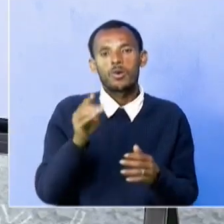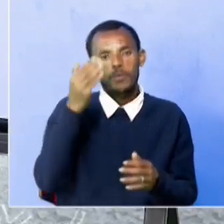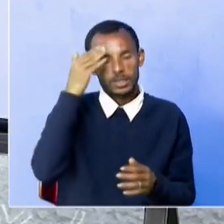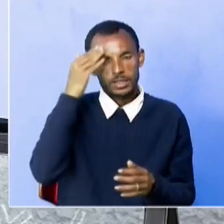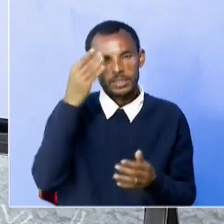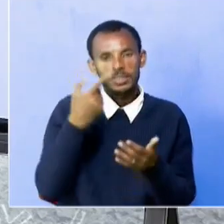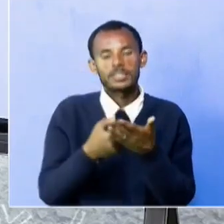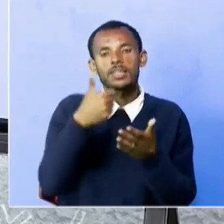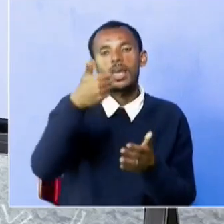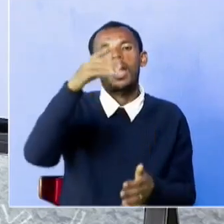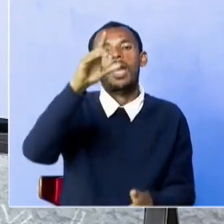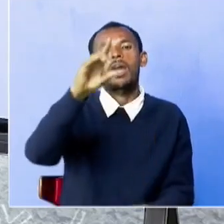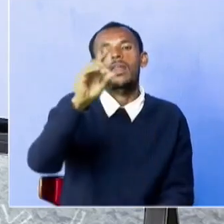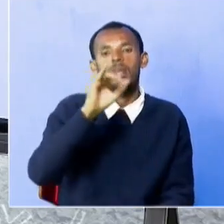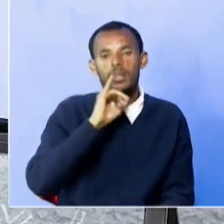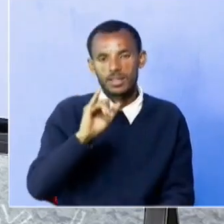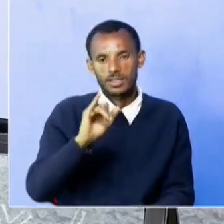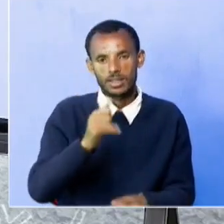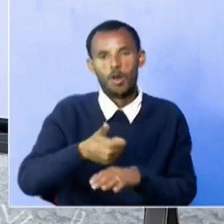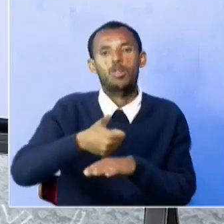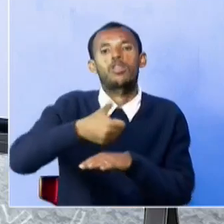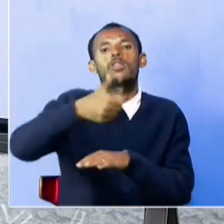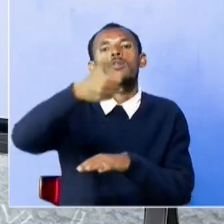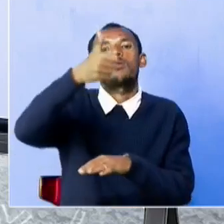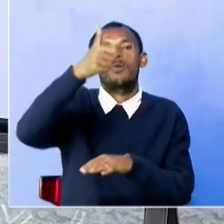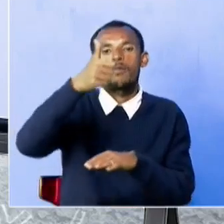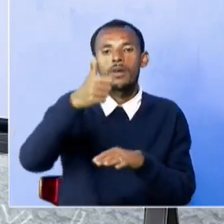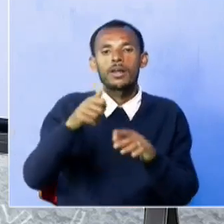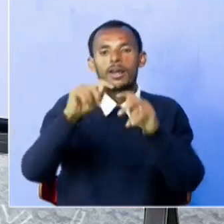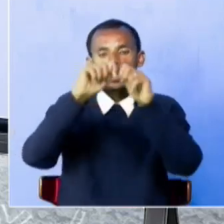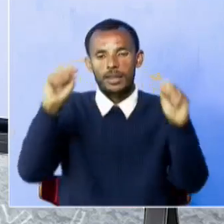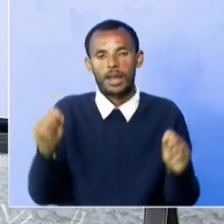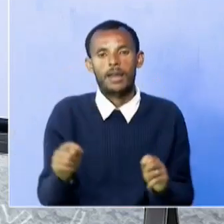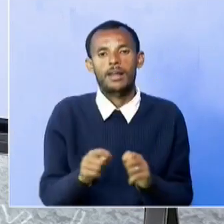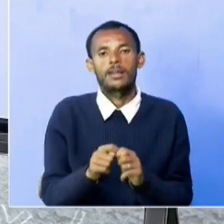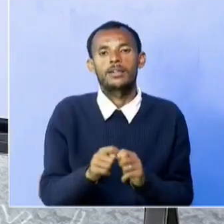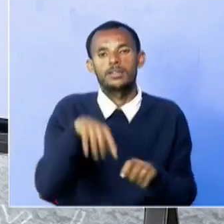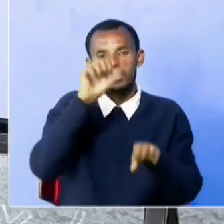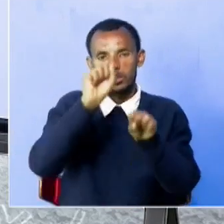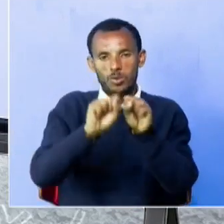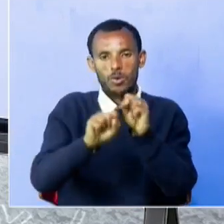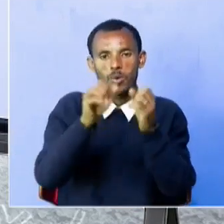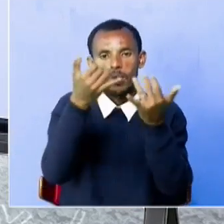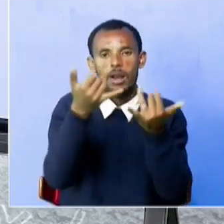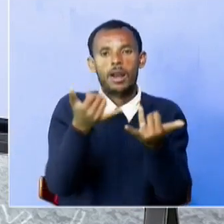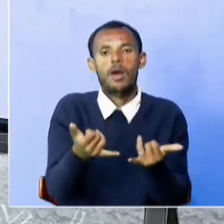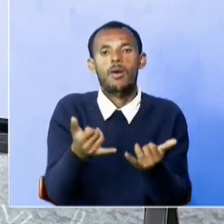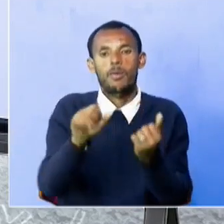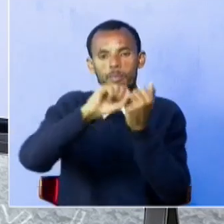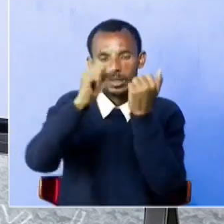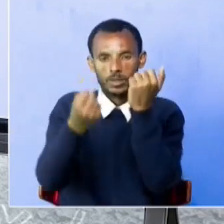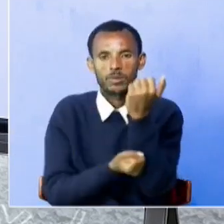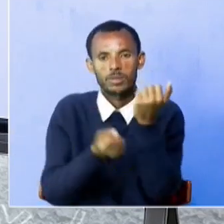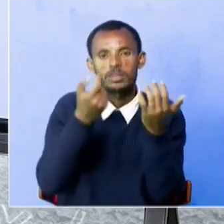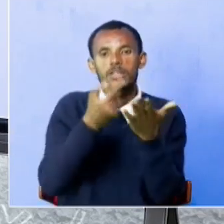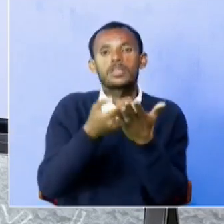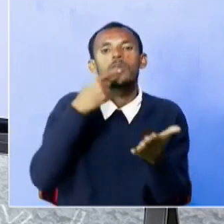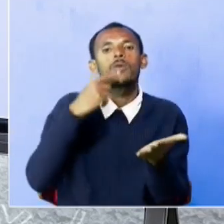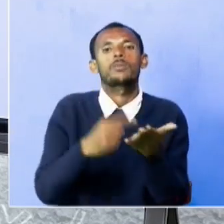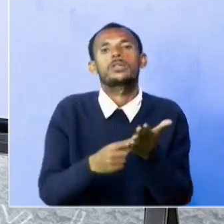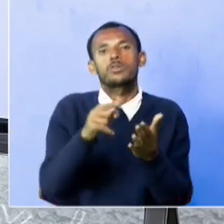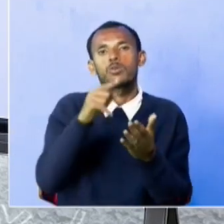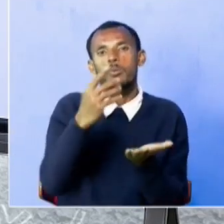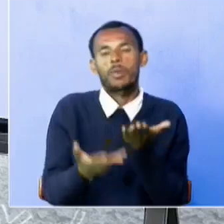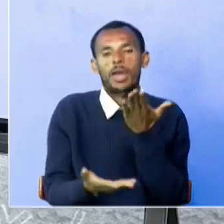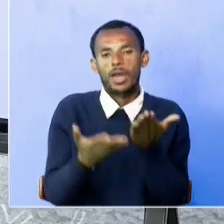this AD is the altitude of a triangle. Okay, so now, based on this information, you may